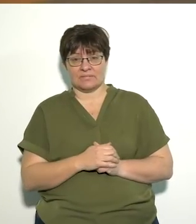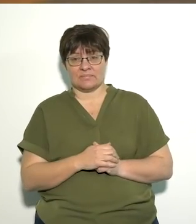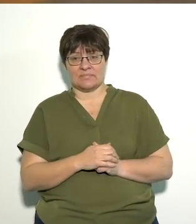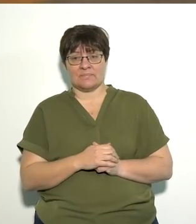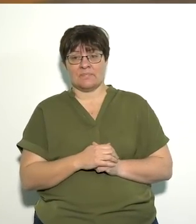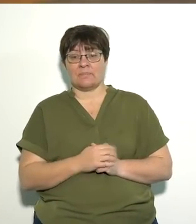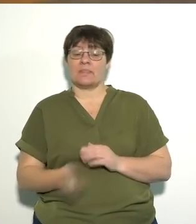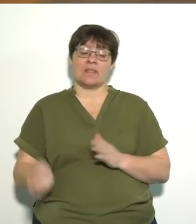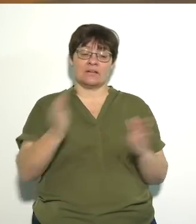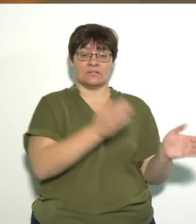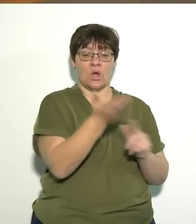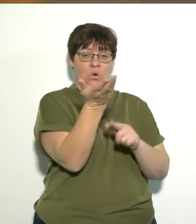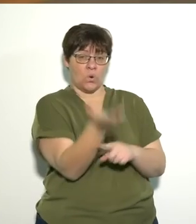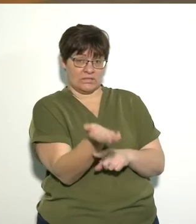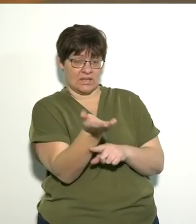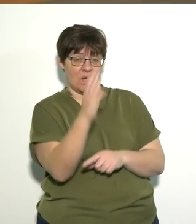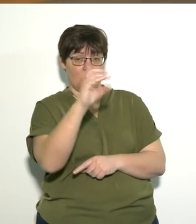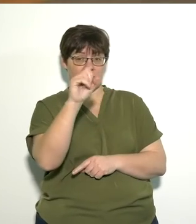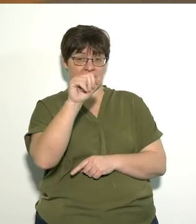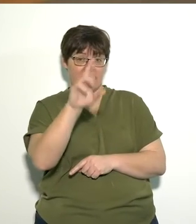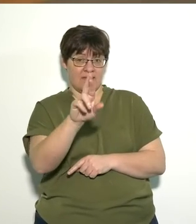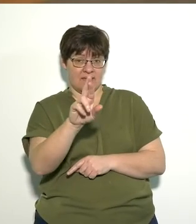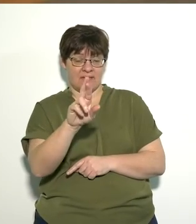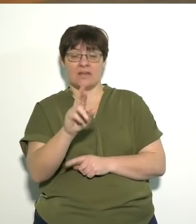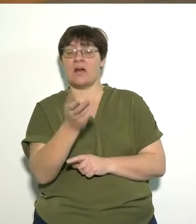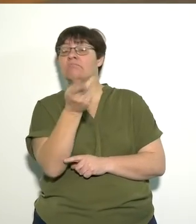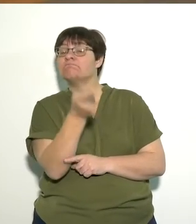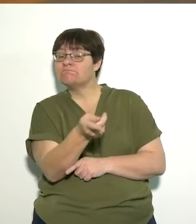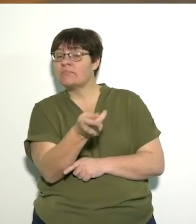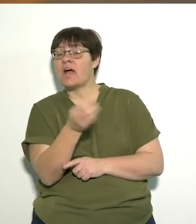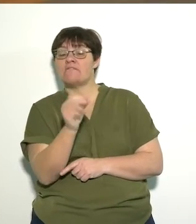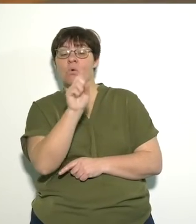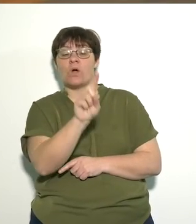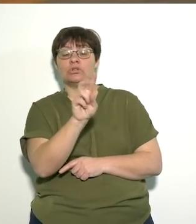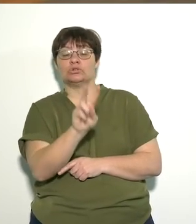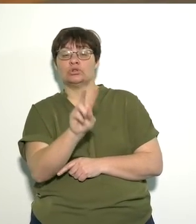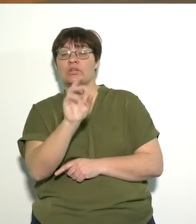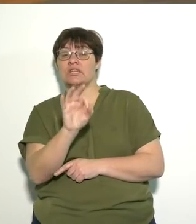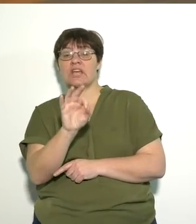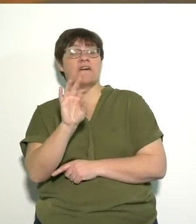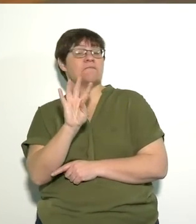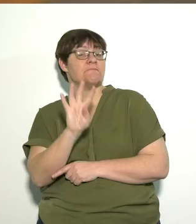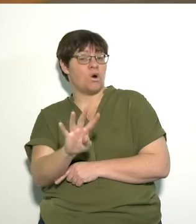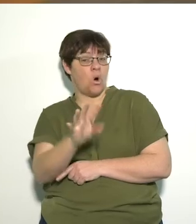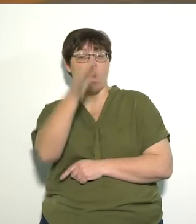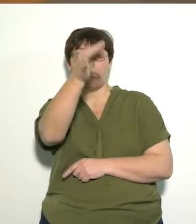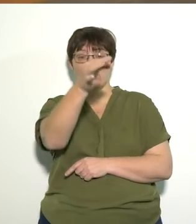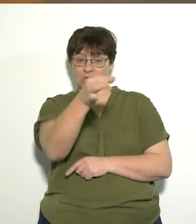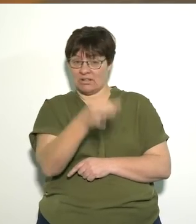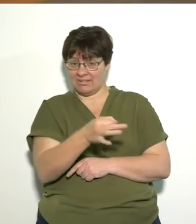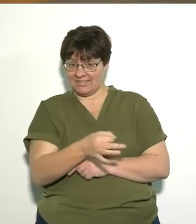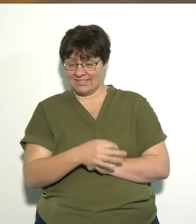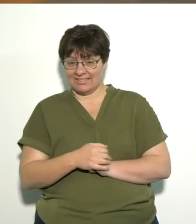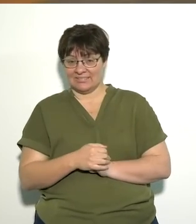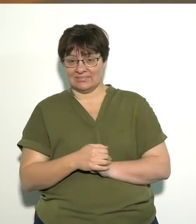5. Next, we are going to measure the coaster. And the coaster is 1, 2, 3, 4 bottle